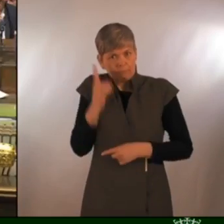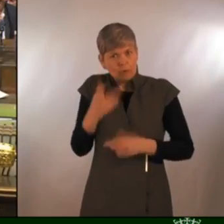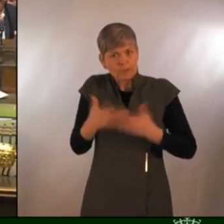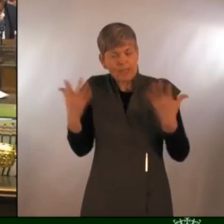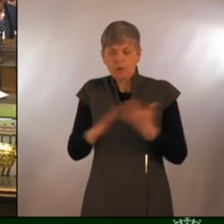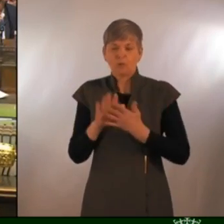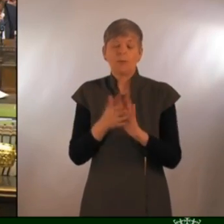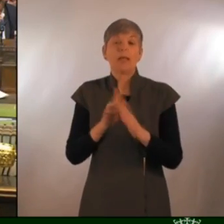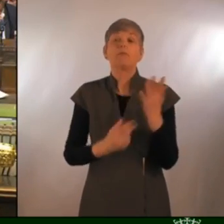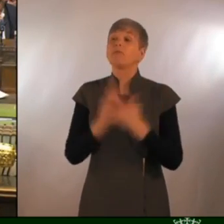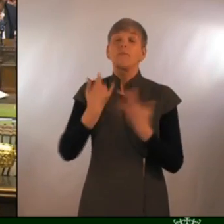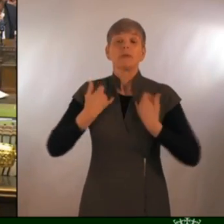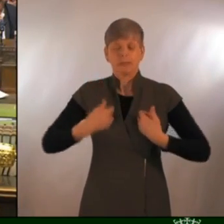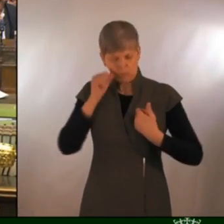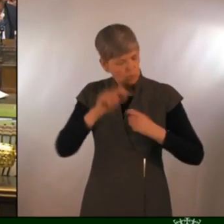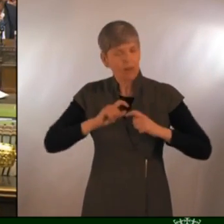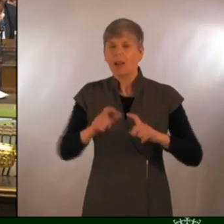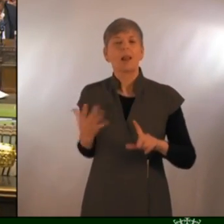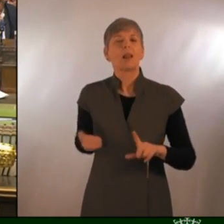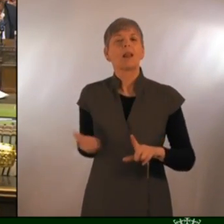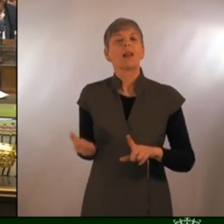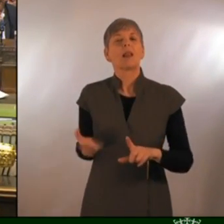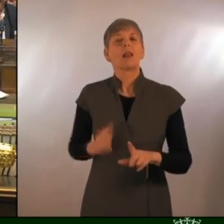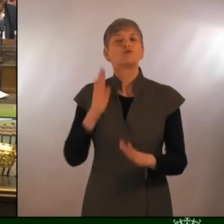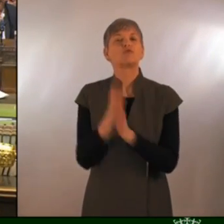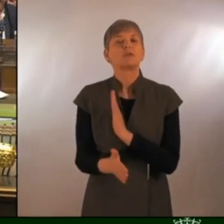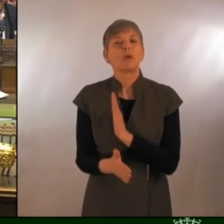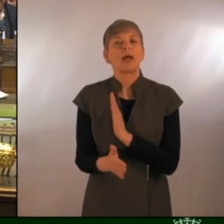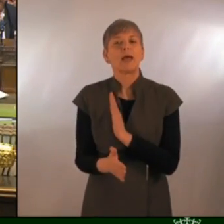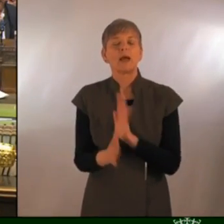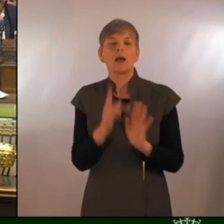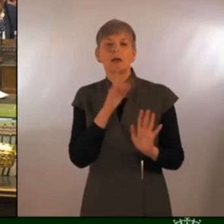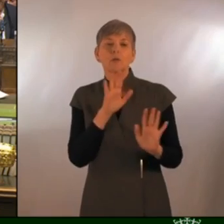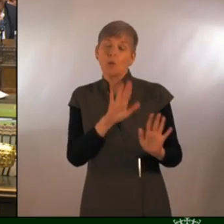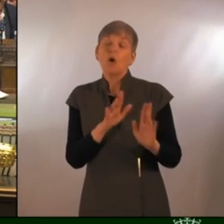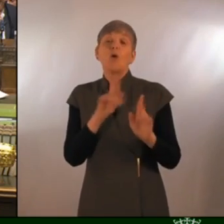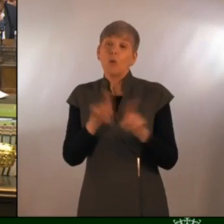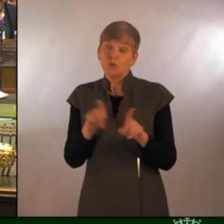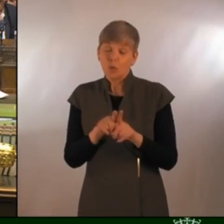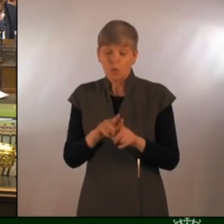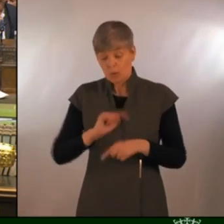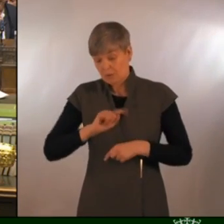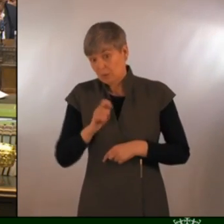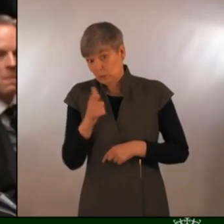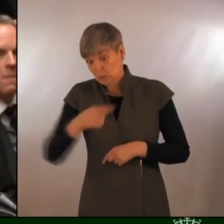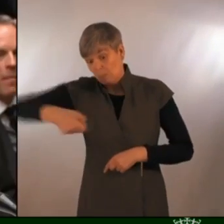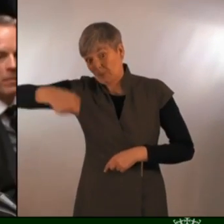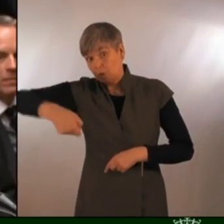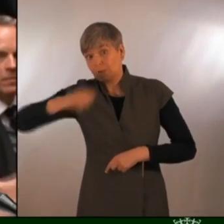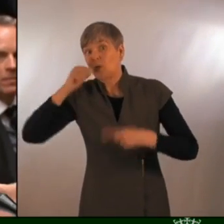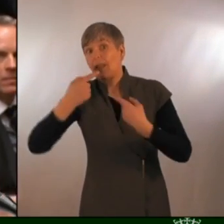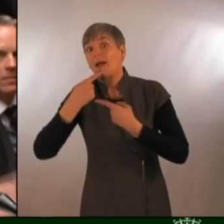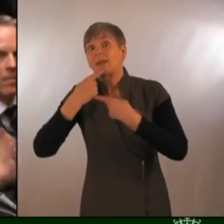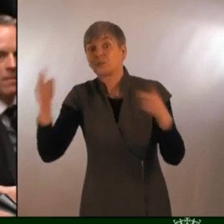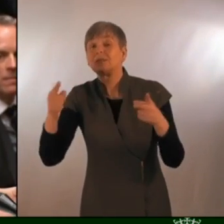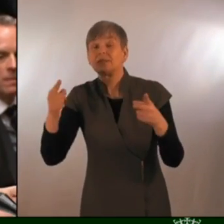1. And my right honourable friend, the Chancellor, if he can contain his impatience for just a little bit, will be telling him more about what we are doing to